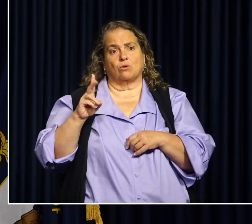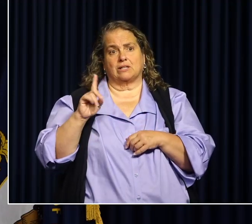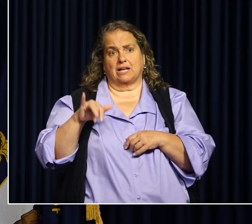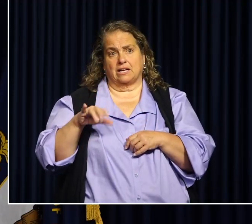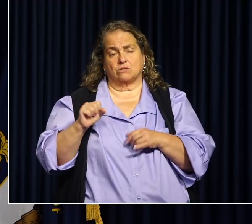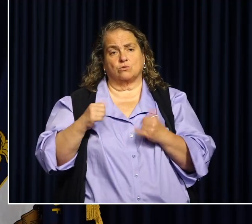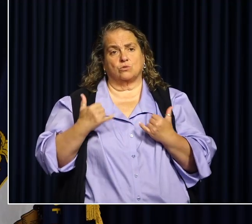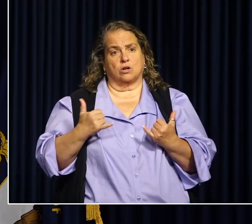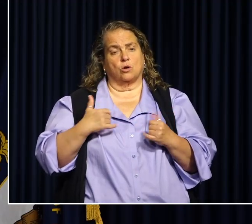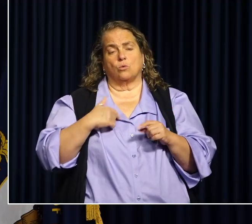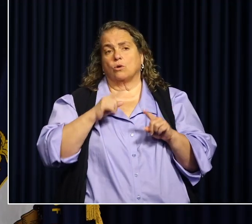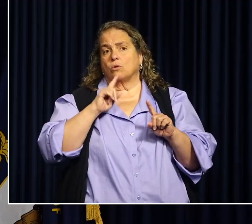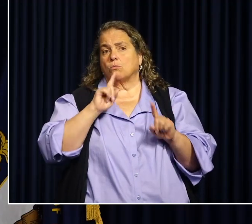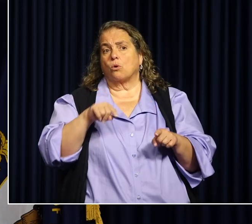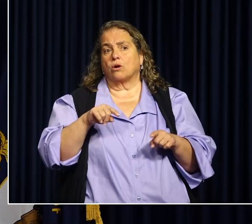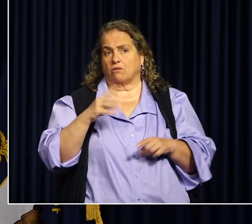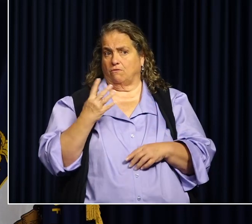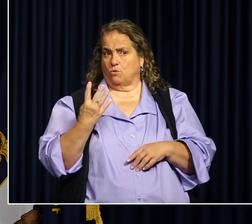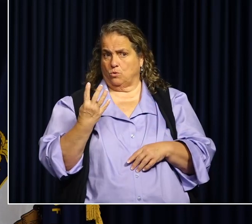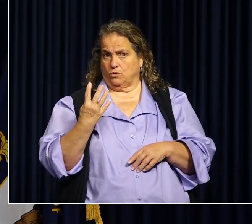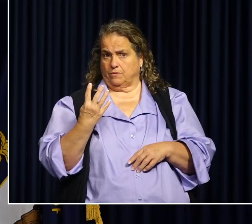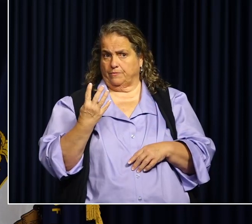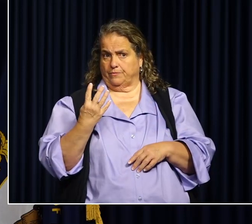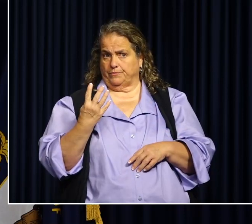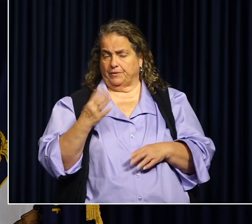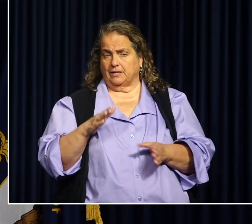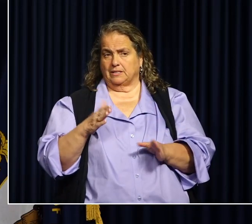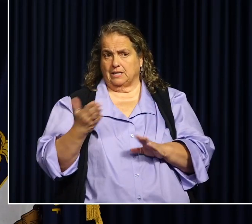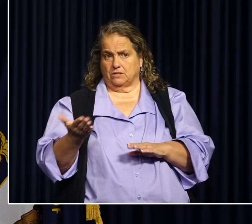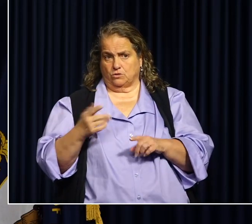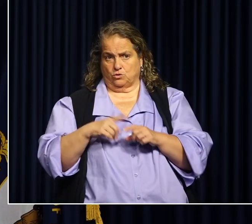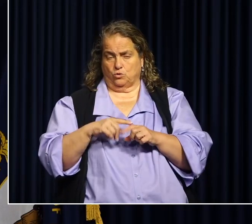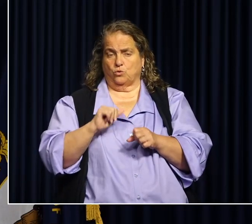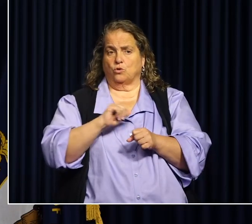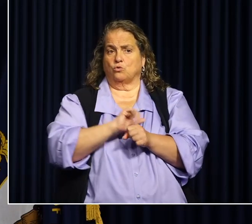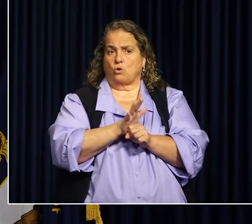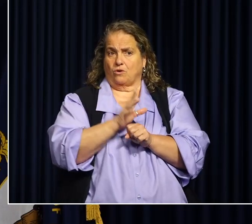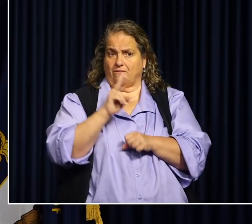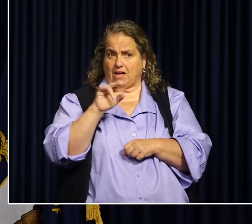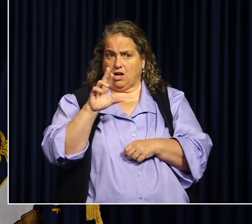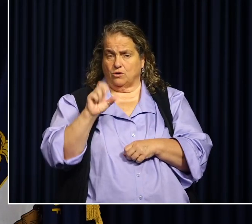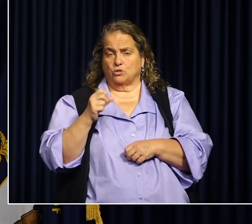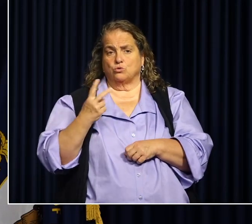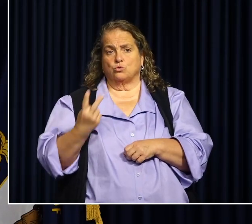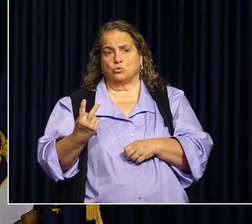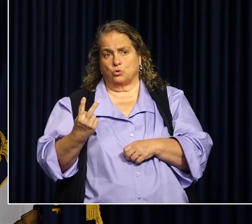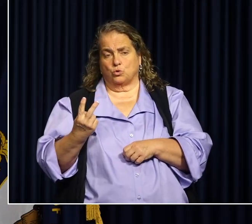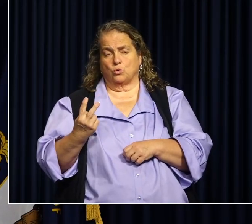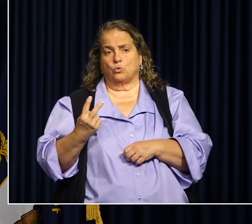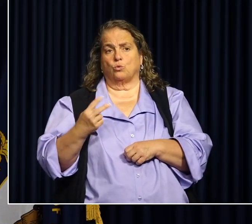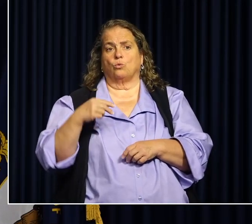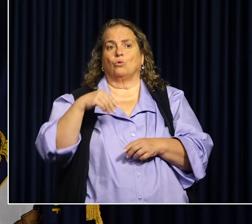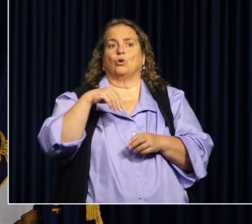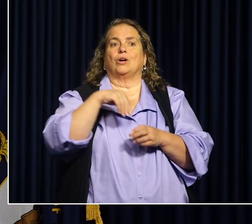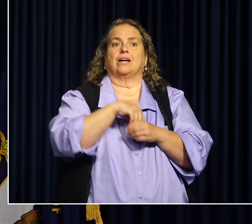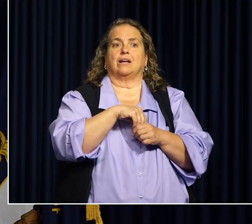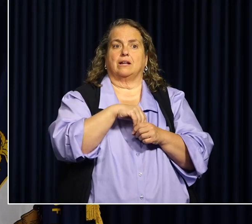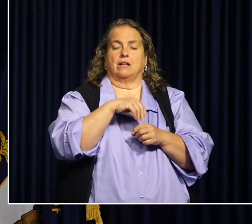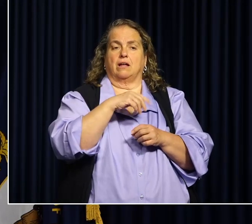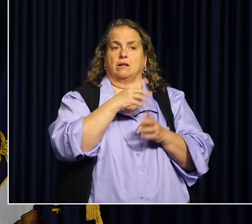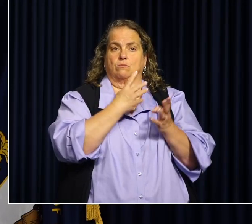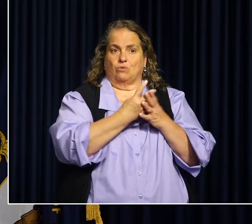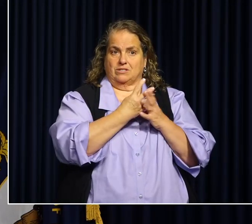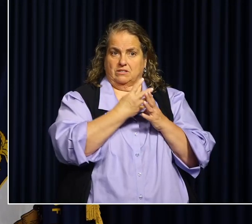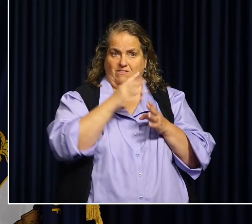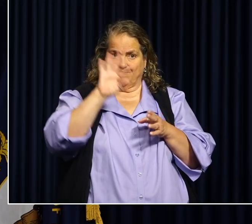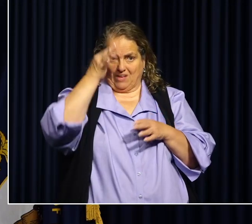days. Today we're reporting 4 deaths to the coronavirus. 2 of these were inmates at the